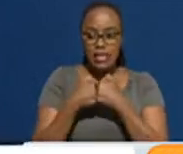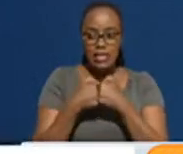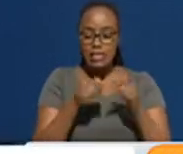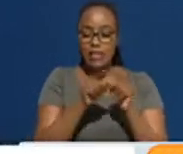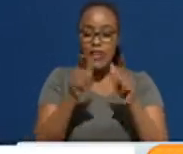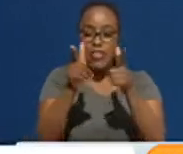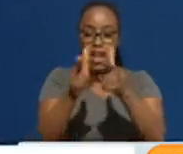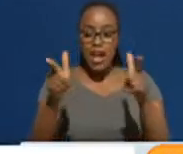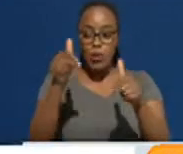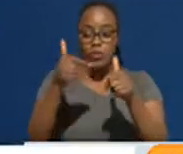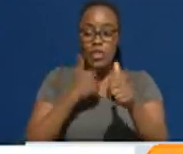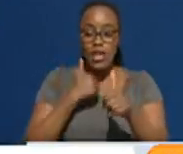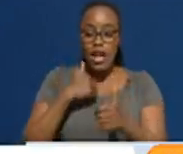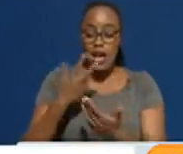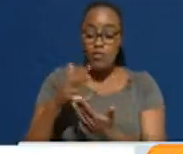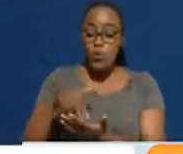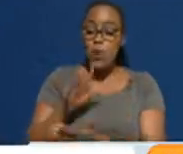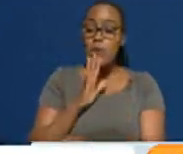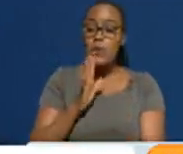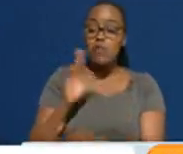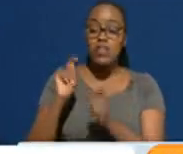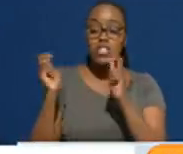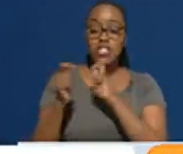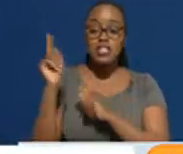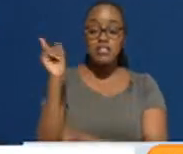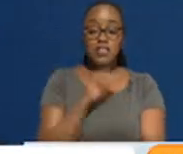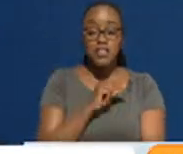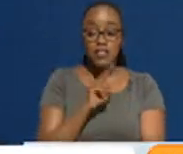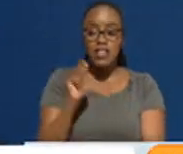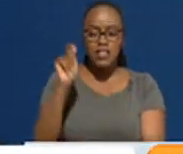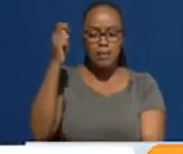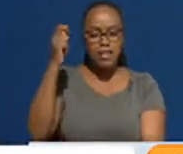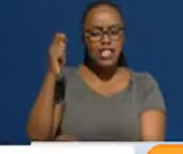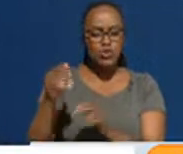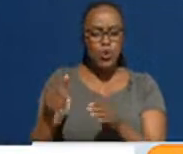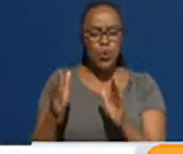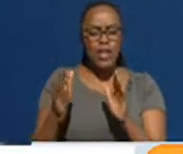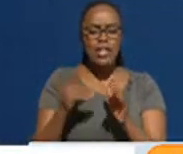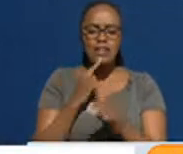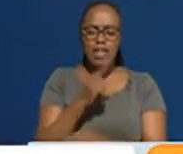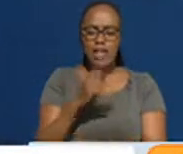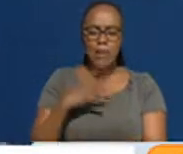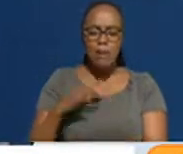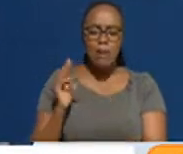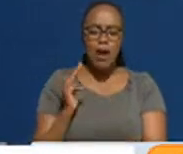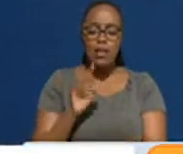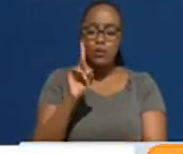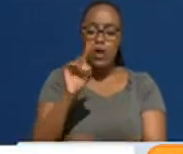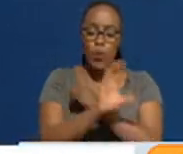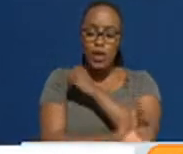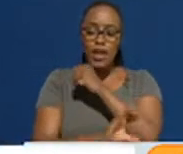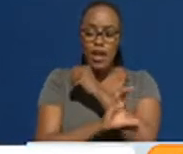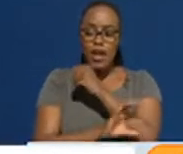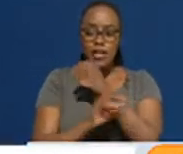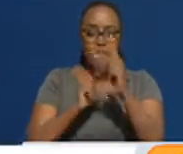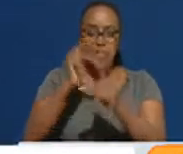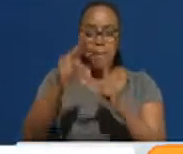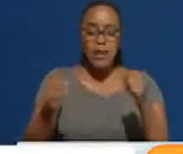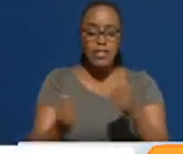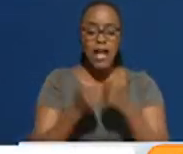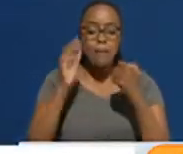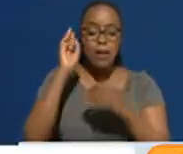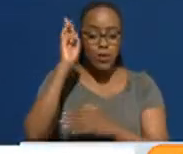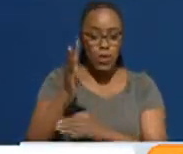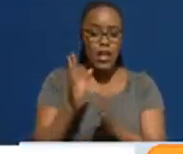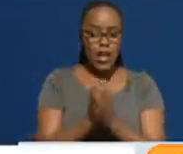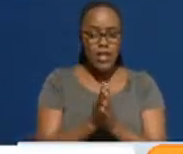the language on top of the car has changed. It's completely presidential. Yeah. And he's telling people, look, we have one country. That process will happen.